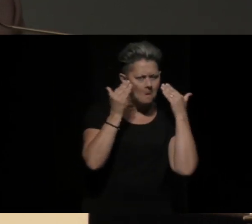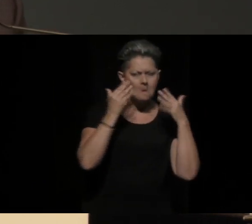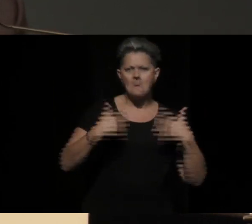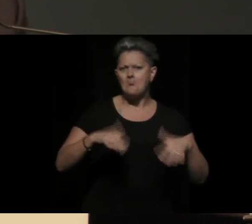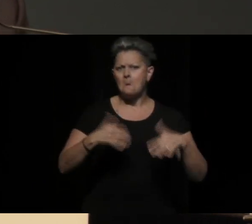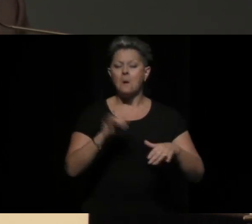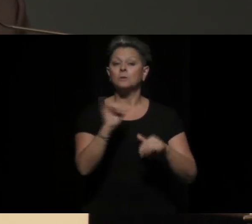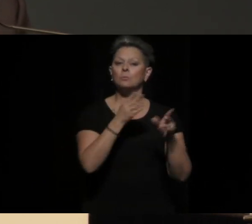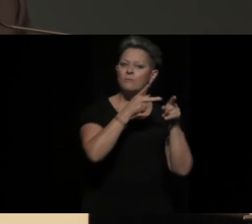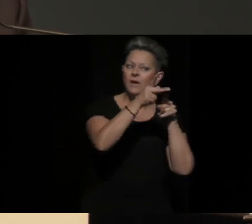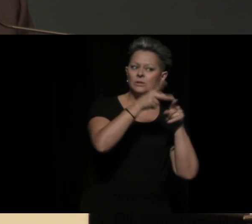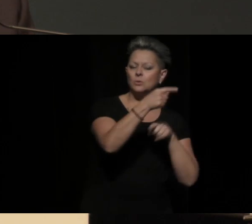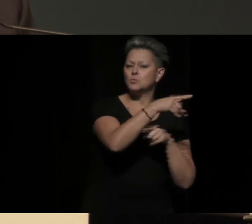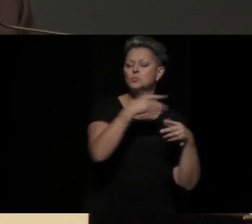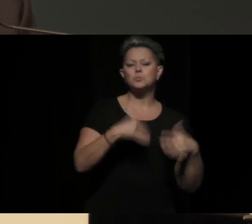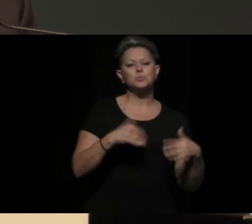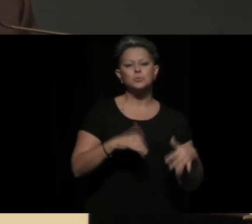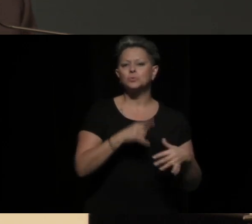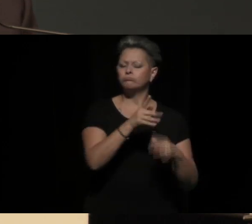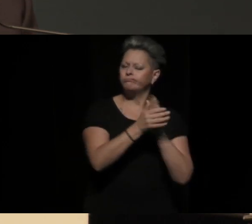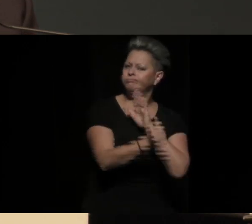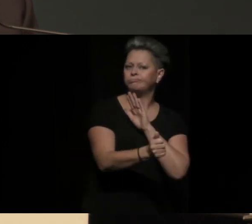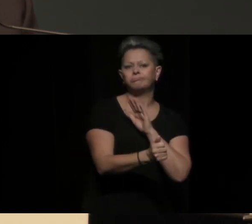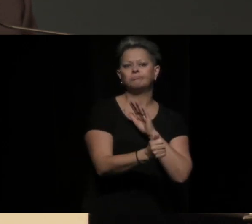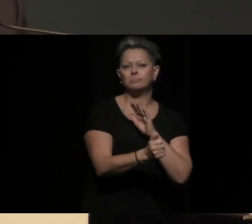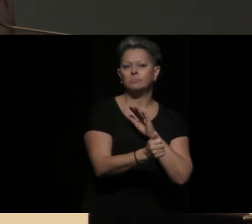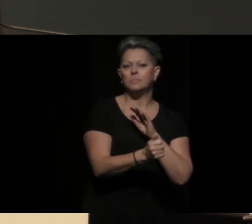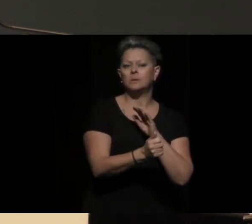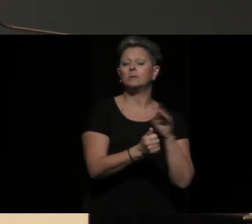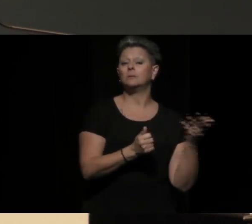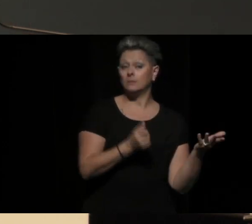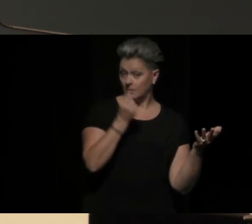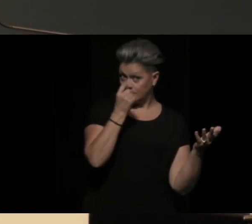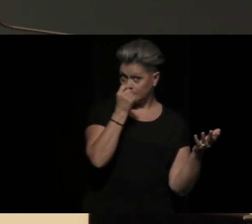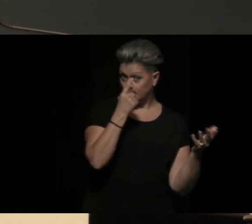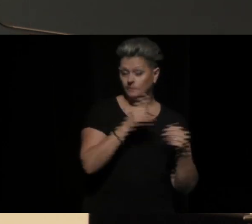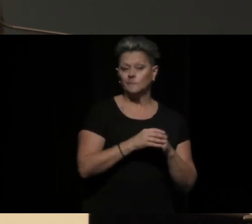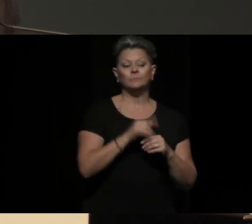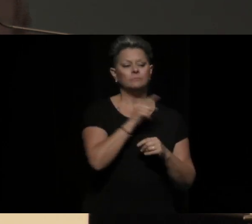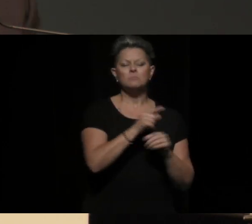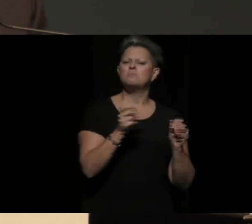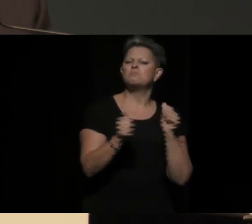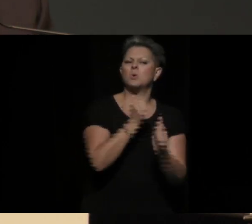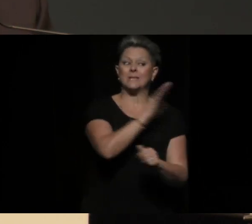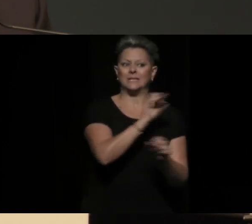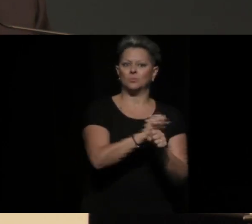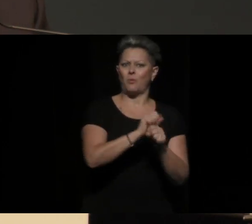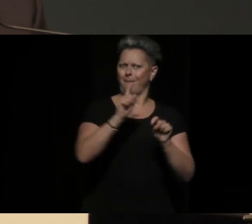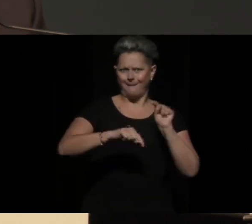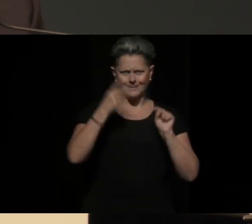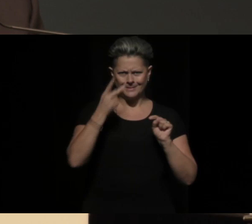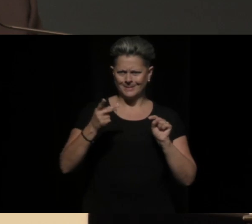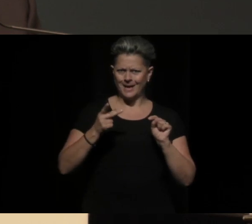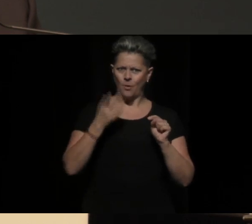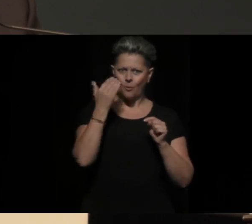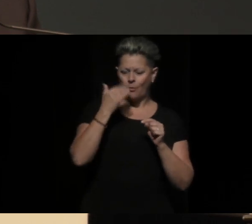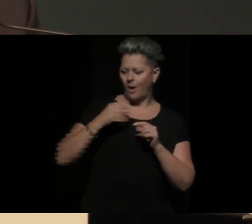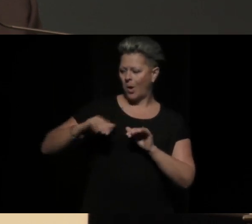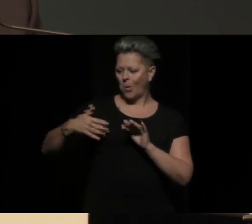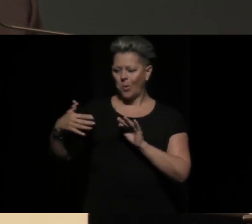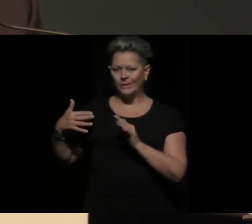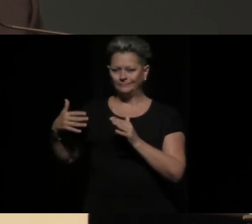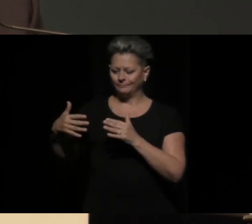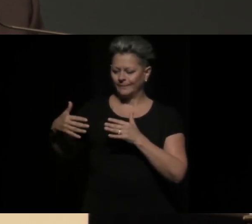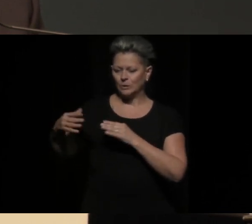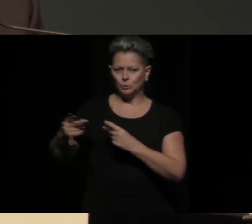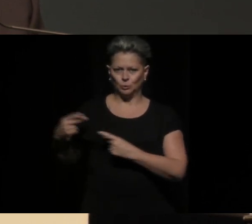all aspects of his work. Although conducted mainly behind the scenes, the work he does is vital to the operations of